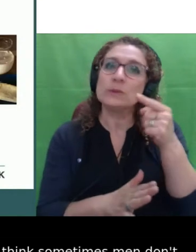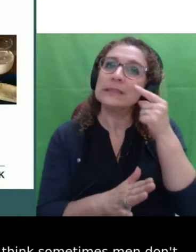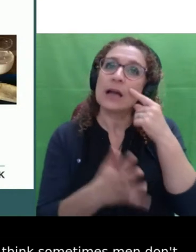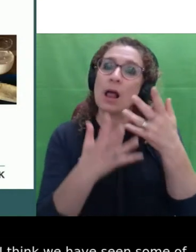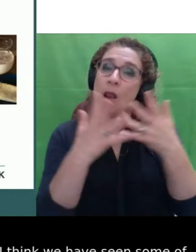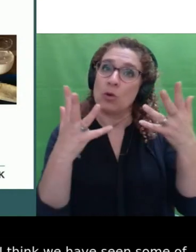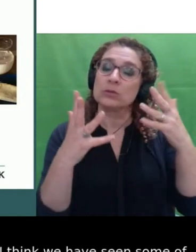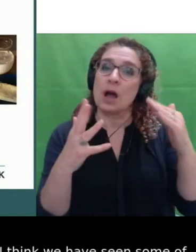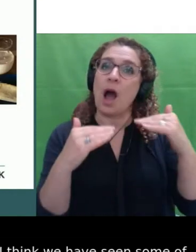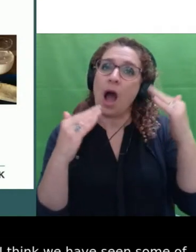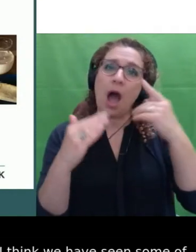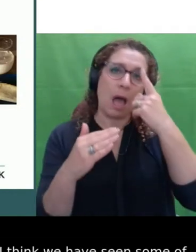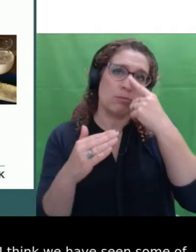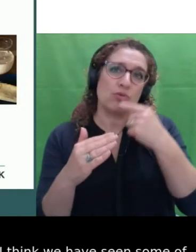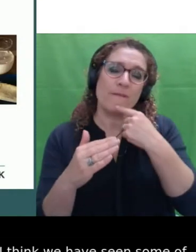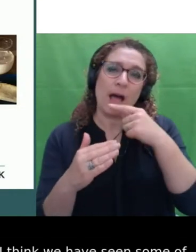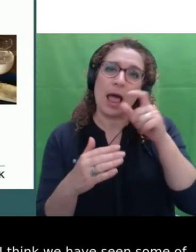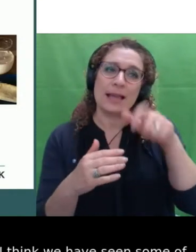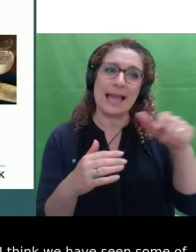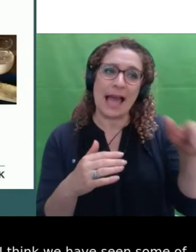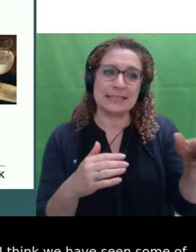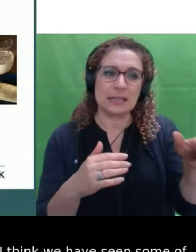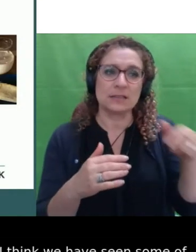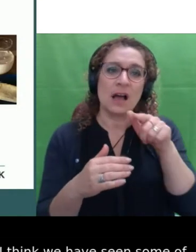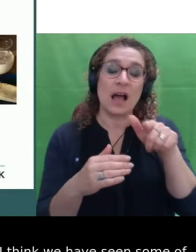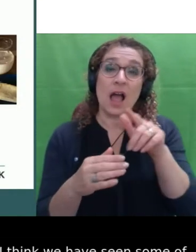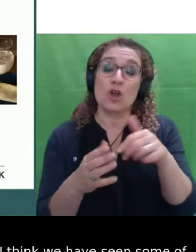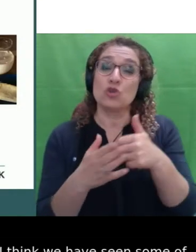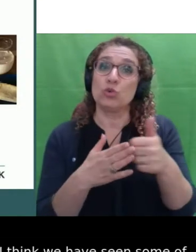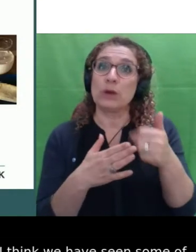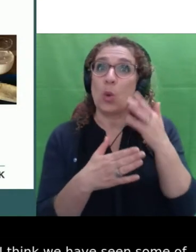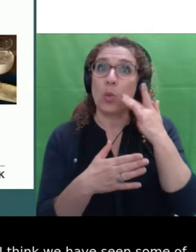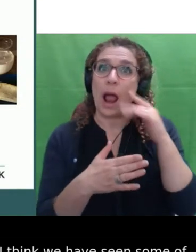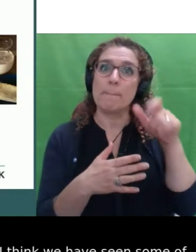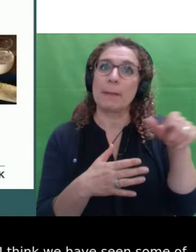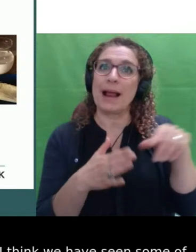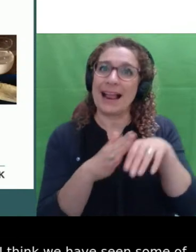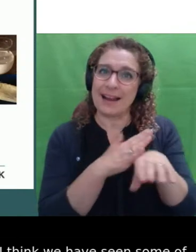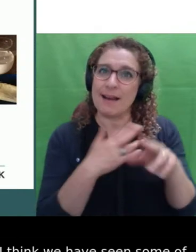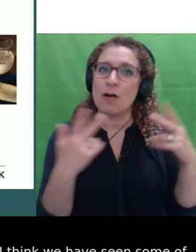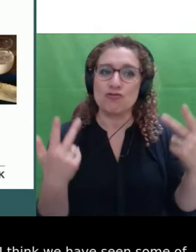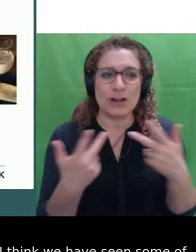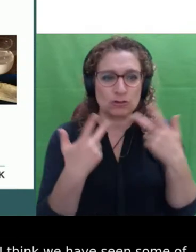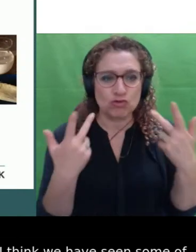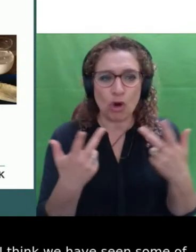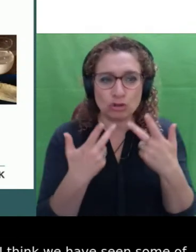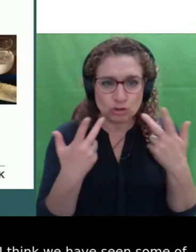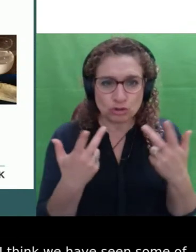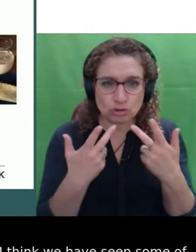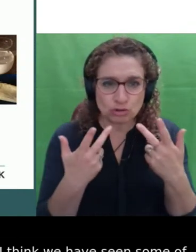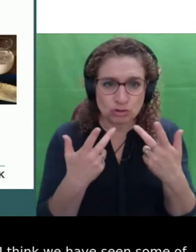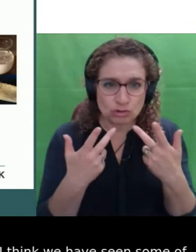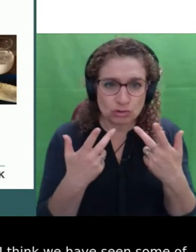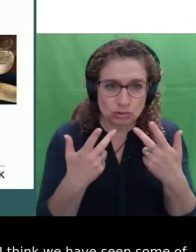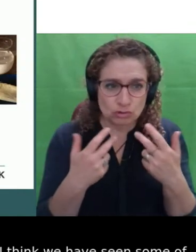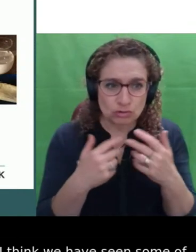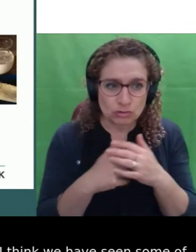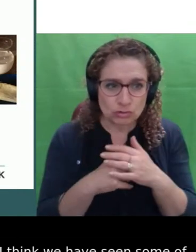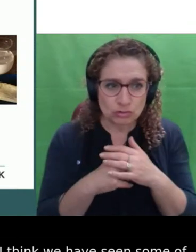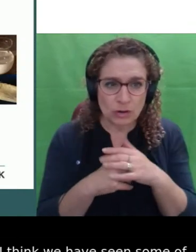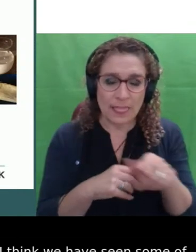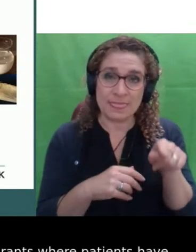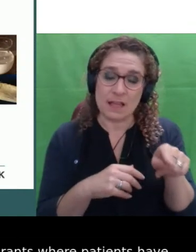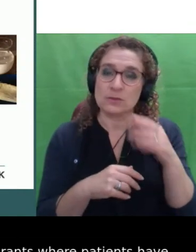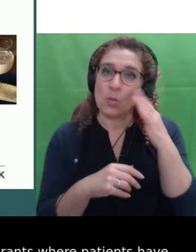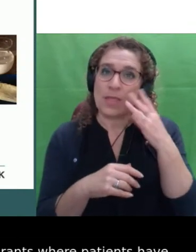so that have generally involved restaurants and um where um patients have flex obviously